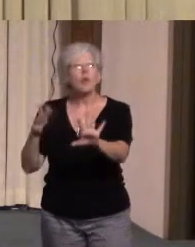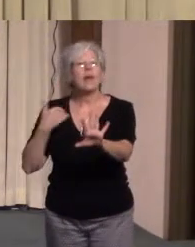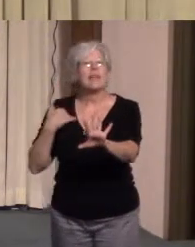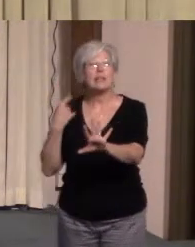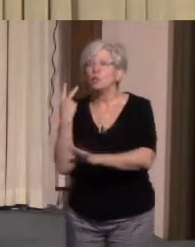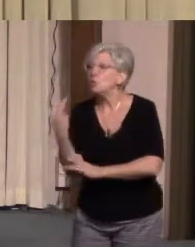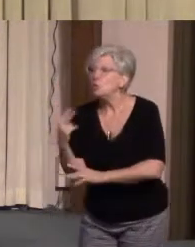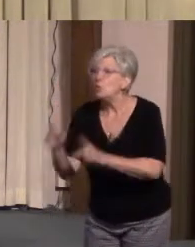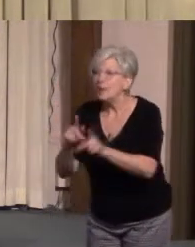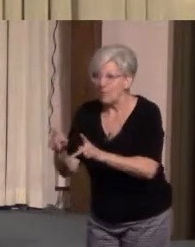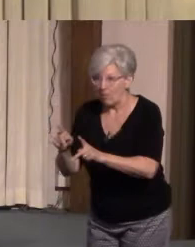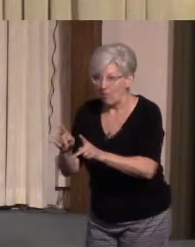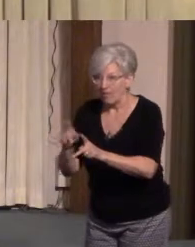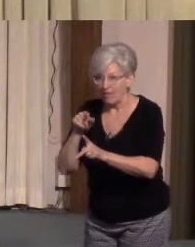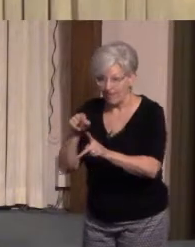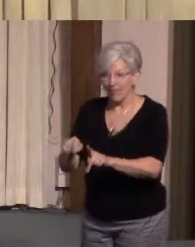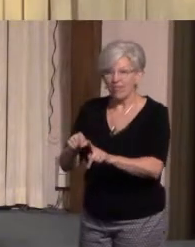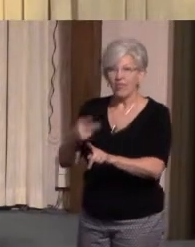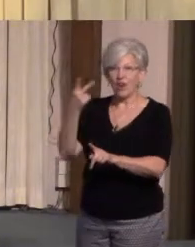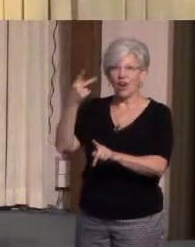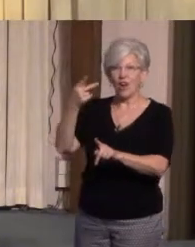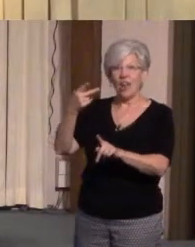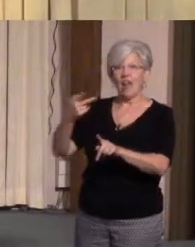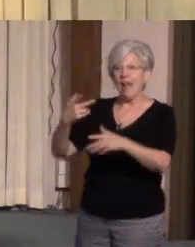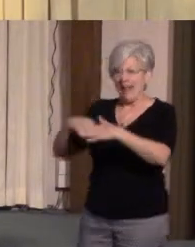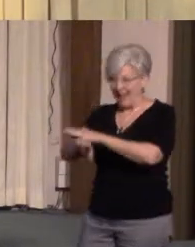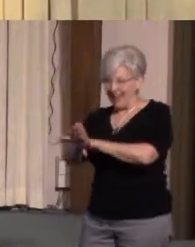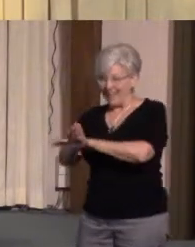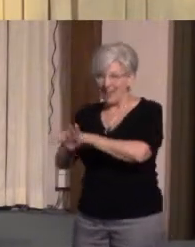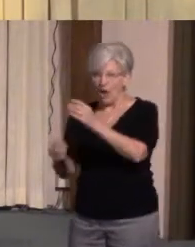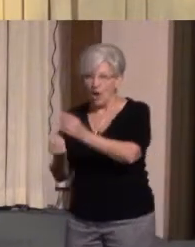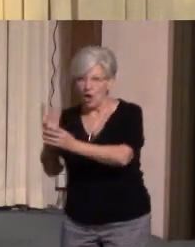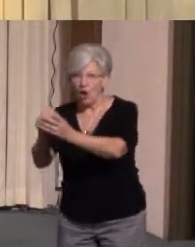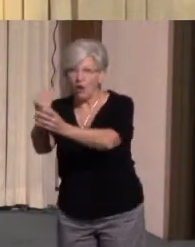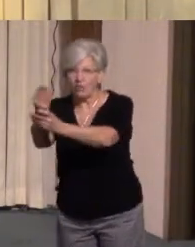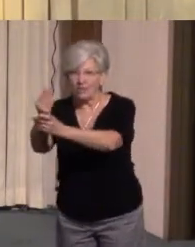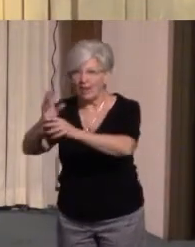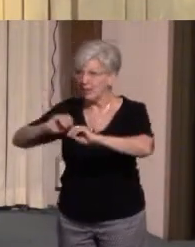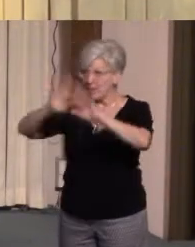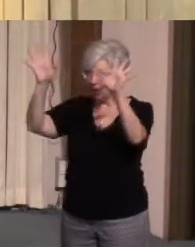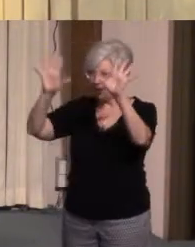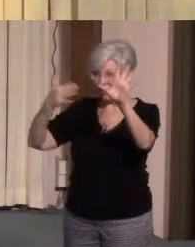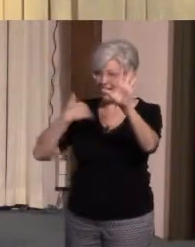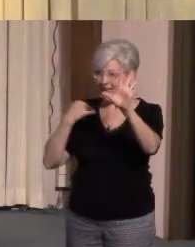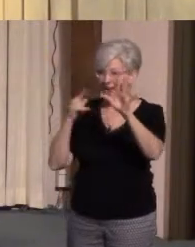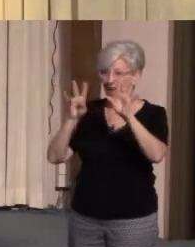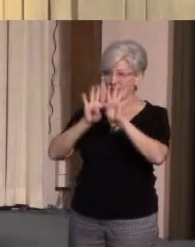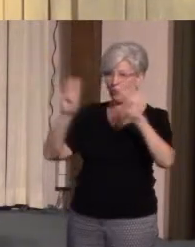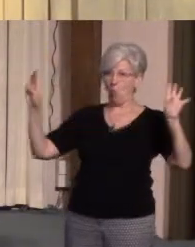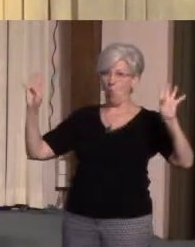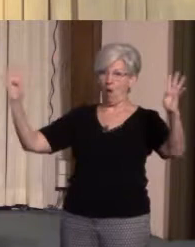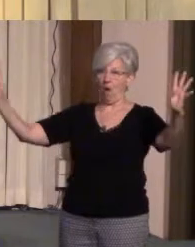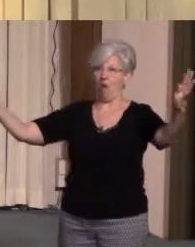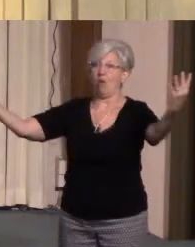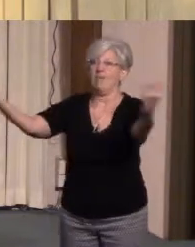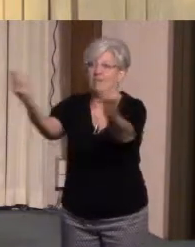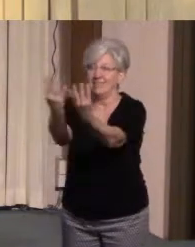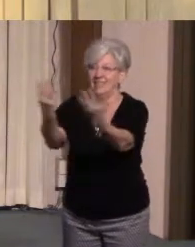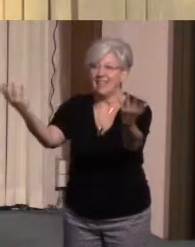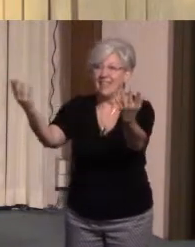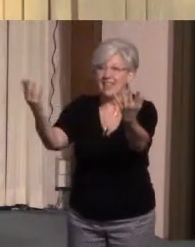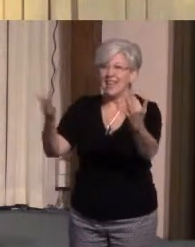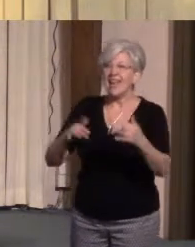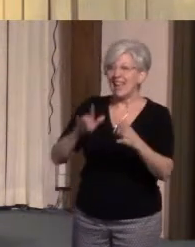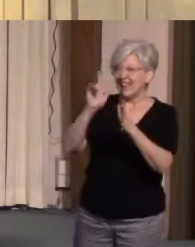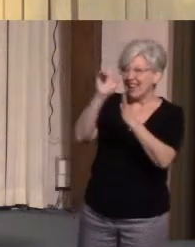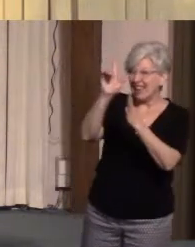it? Bit. But anyway, so he's got two people he's in charge of. They are in a garden that apparently has